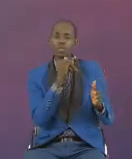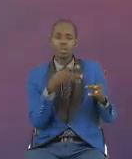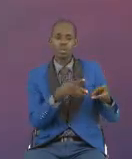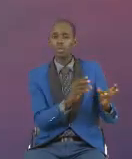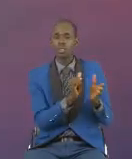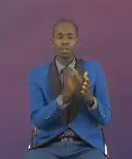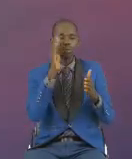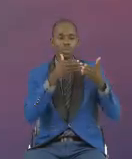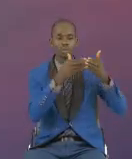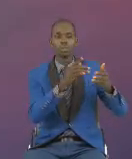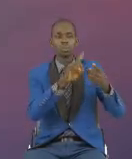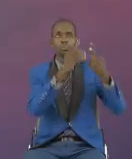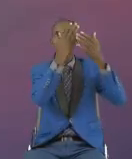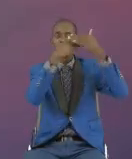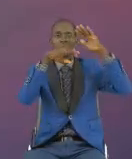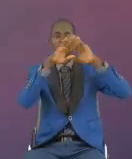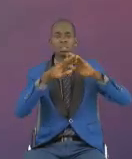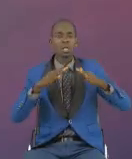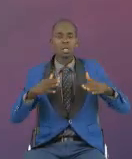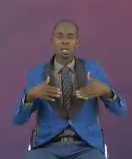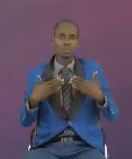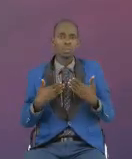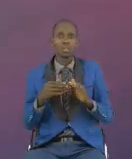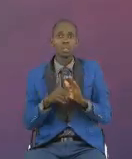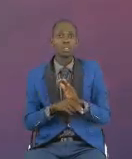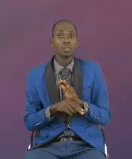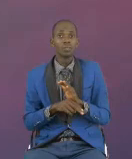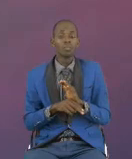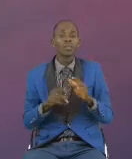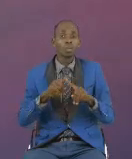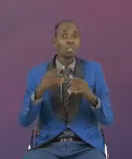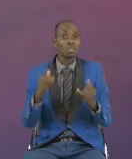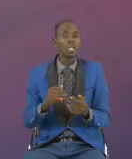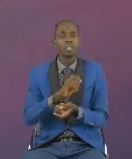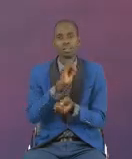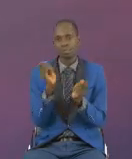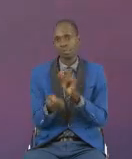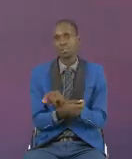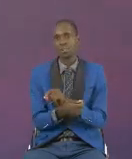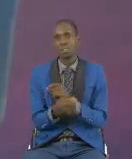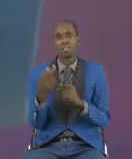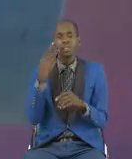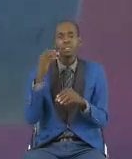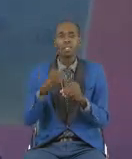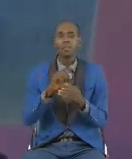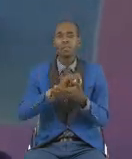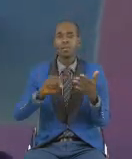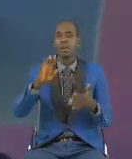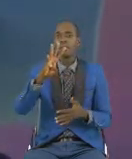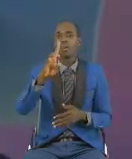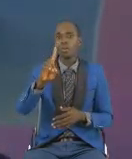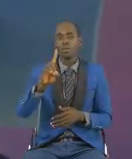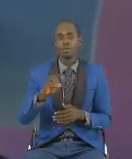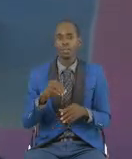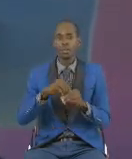eternal happiness. And so repent, turn around. Look at verse 41 there. It says